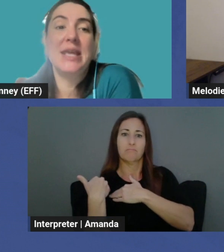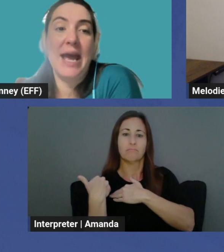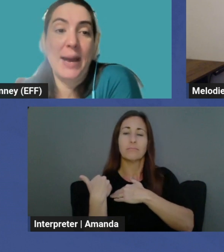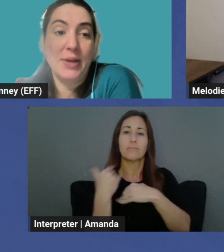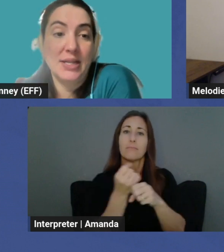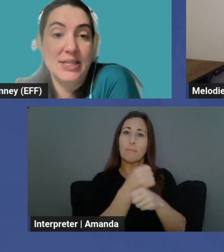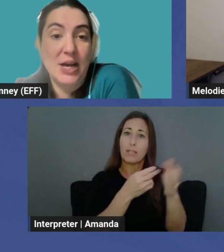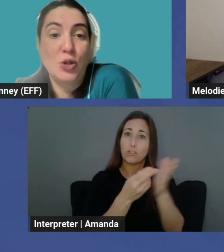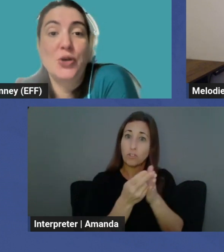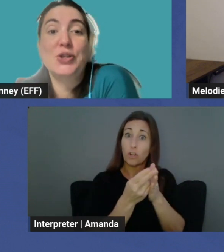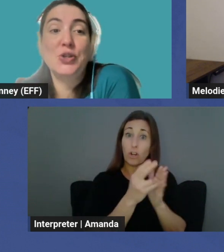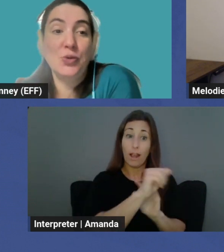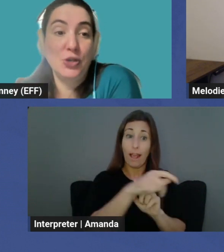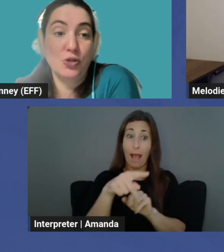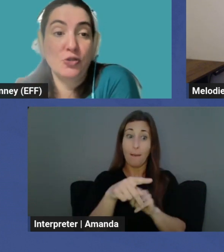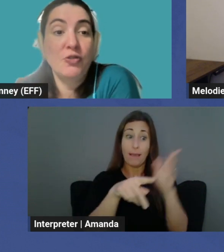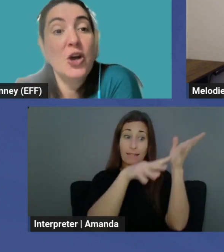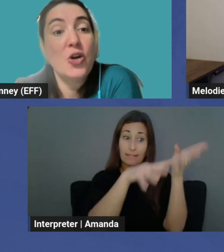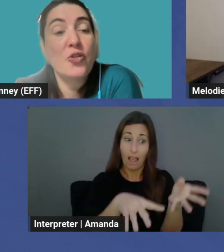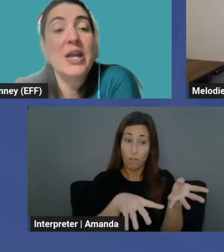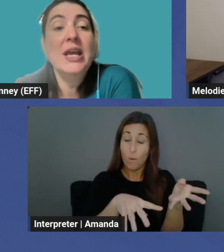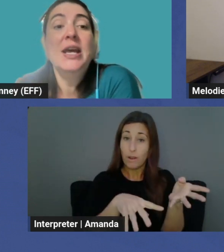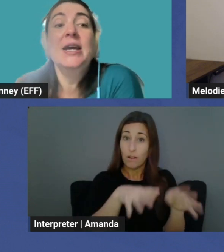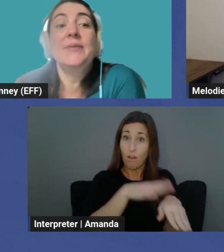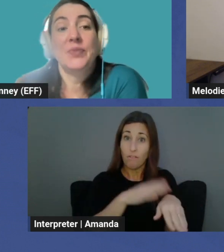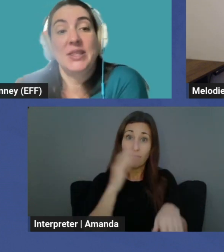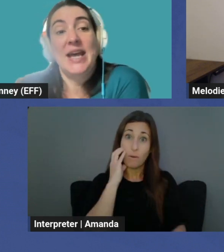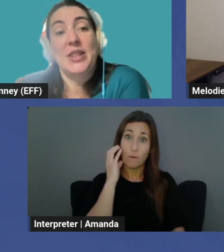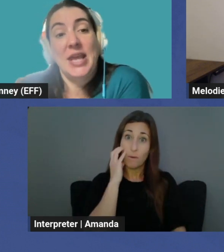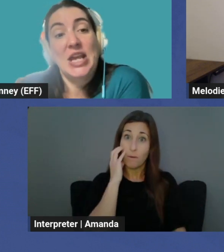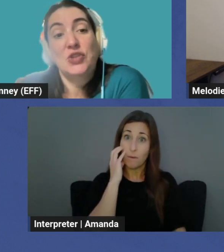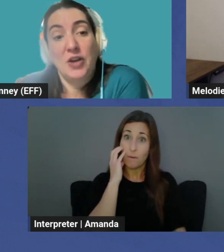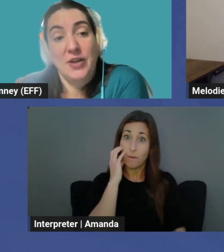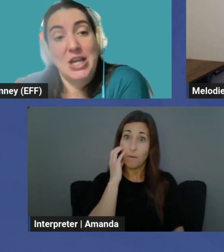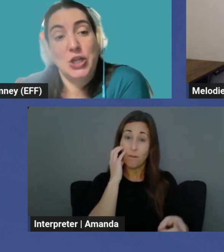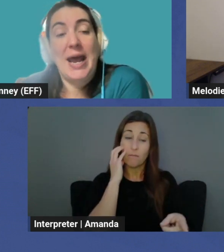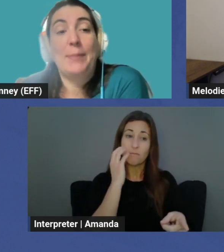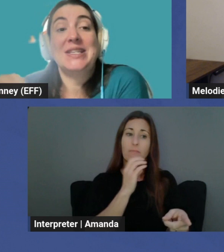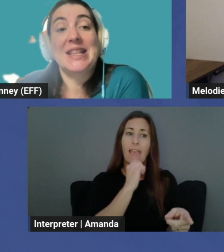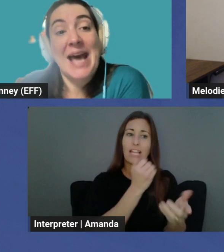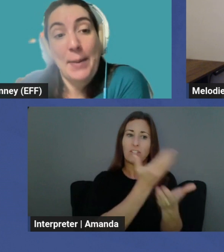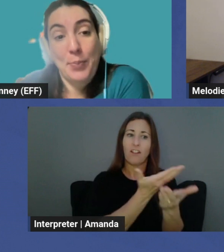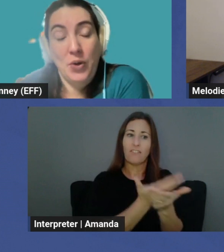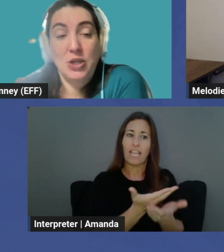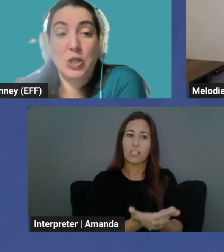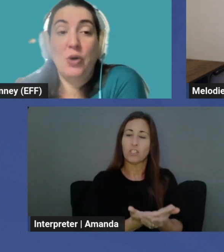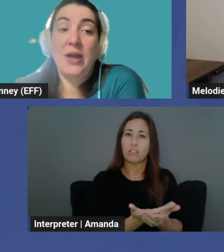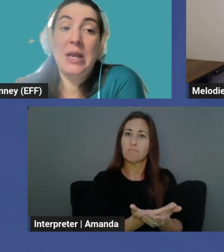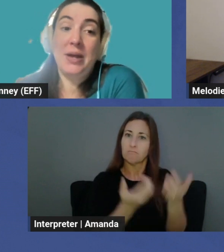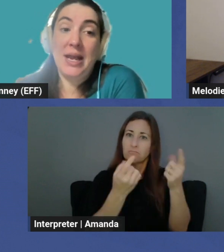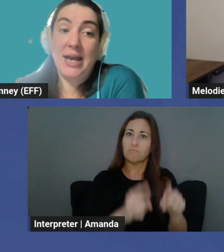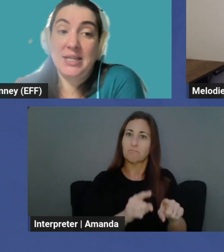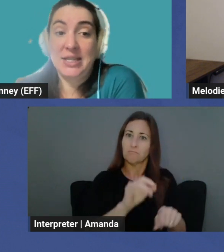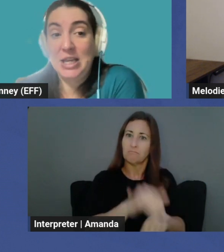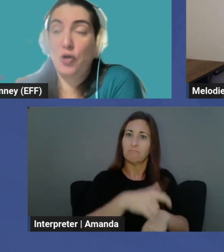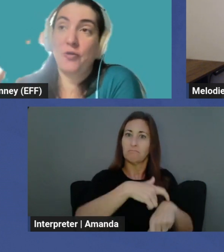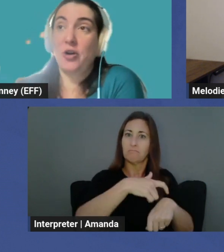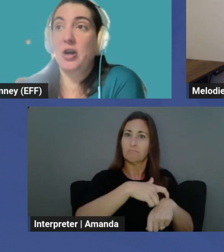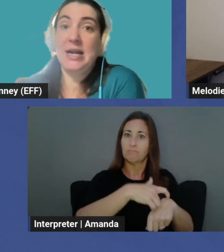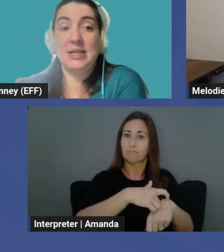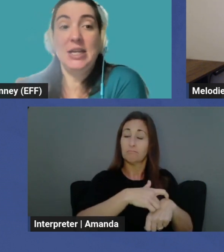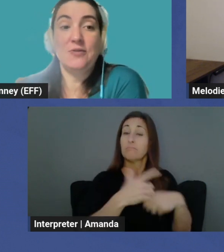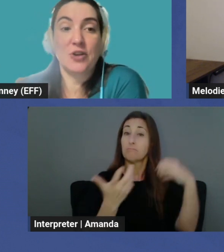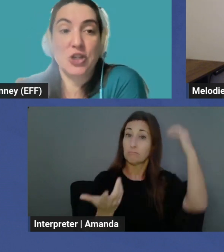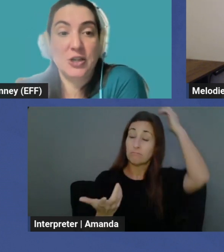when the app gets downloaded to a user's phone, that the age verification happens at that point. So if anybody has the